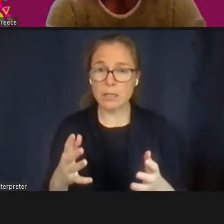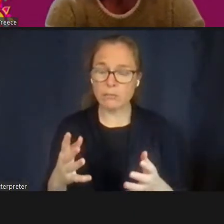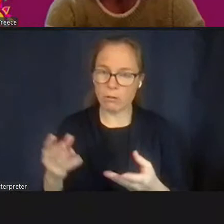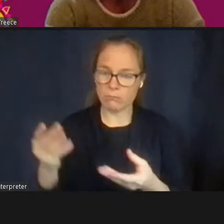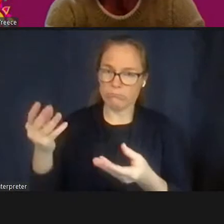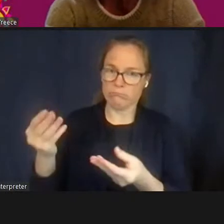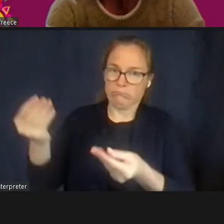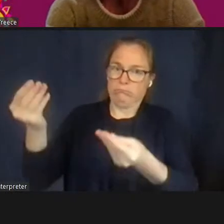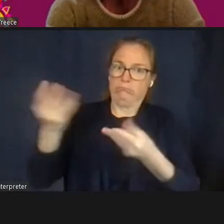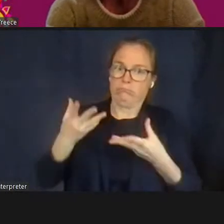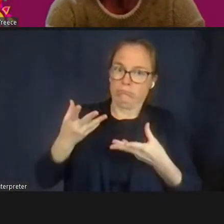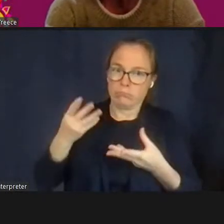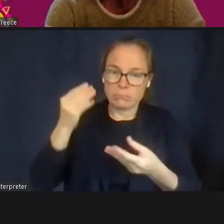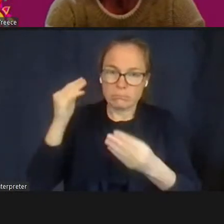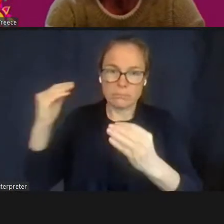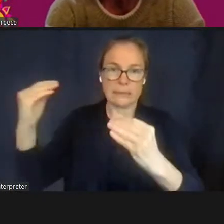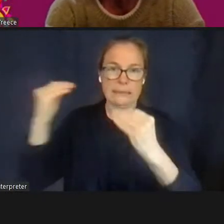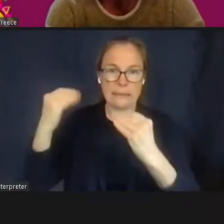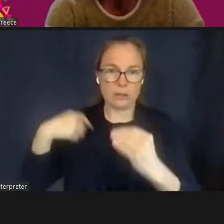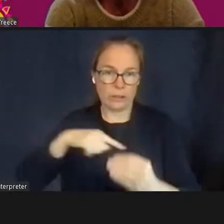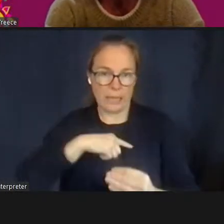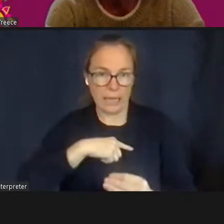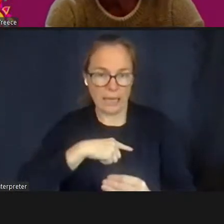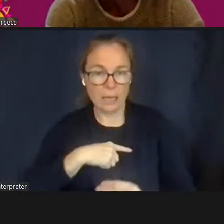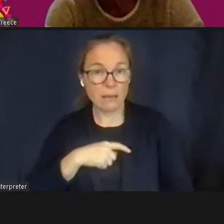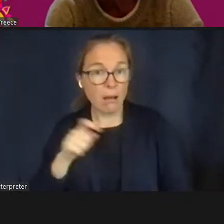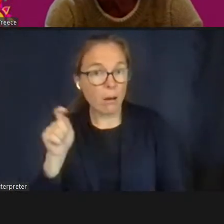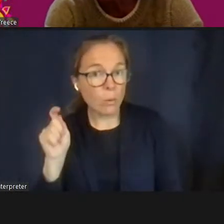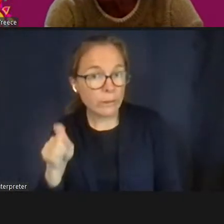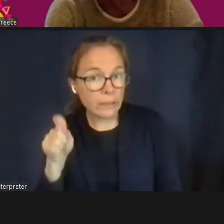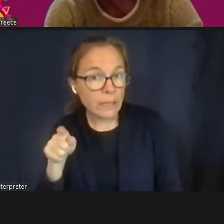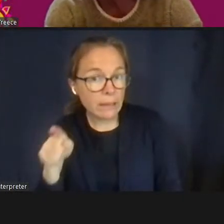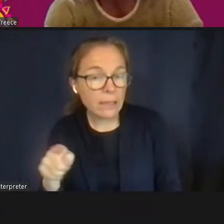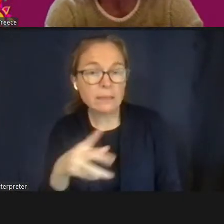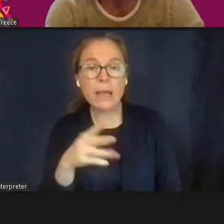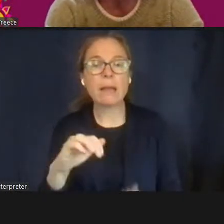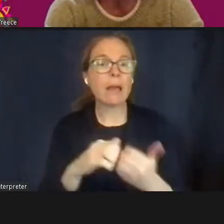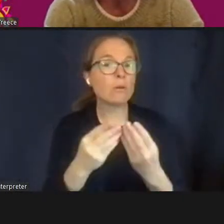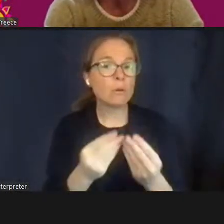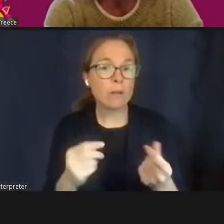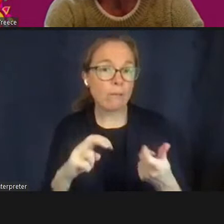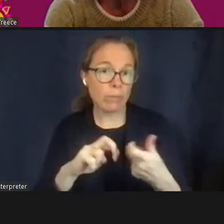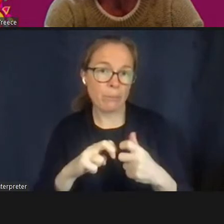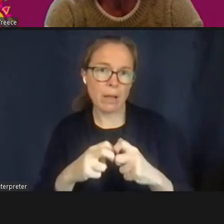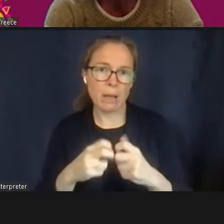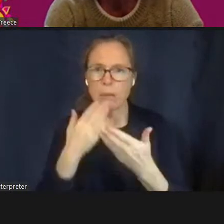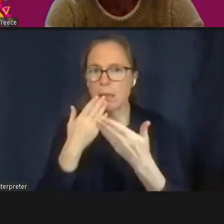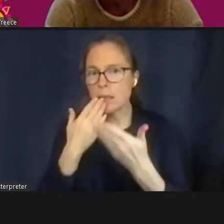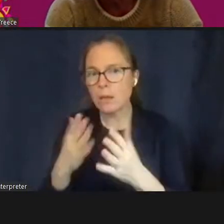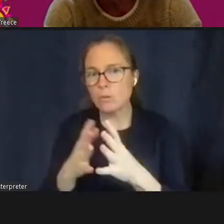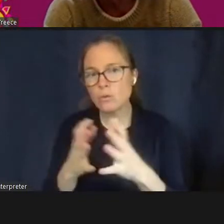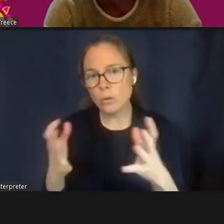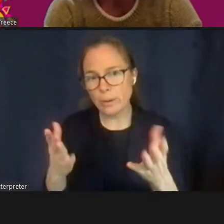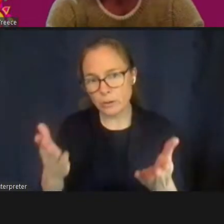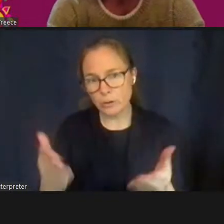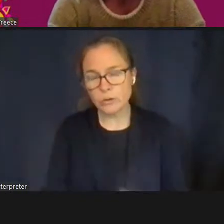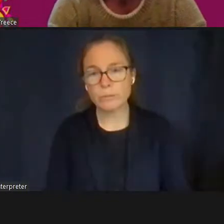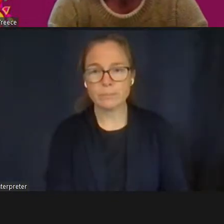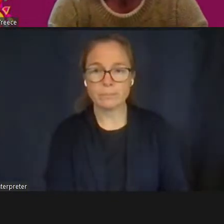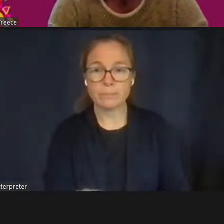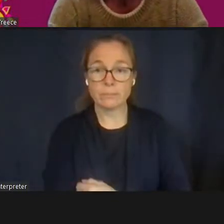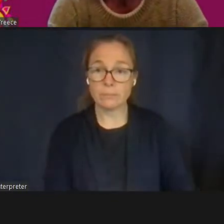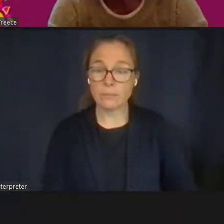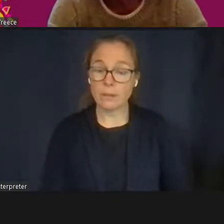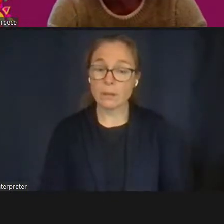us today about not only the need, but a potential solution for that. Really appreciate it. And if